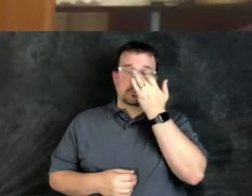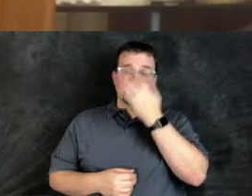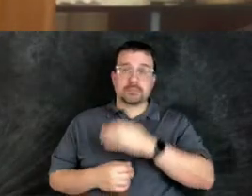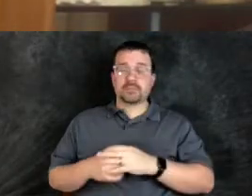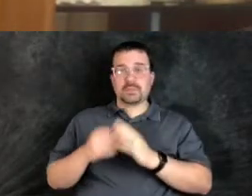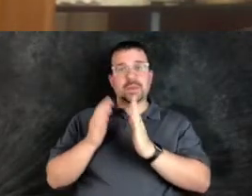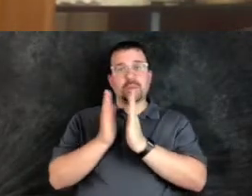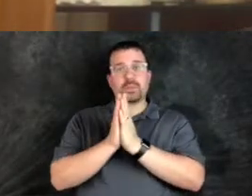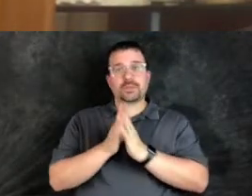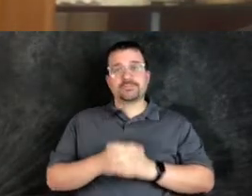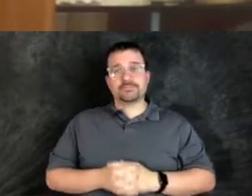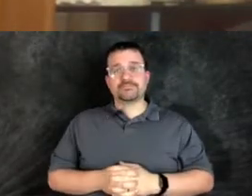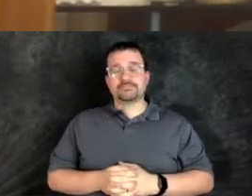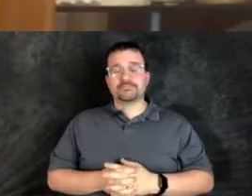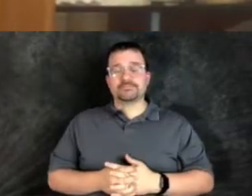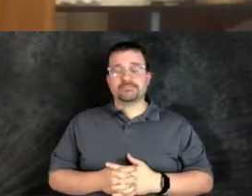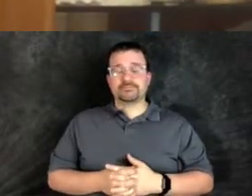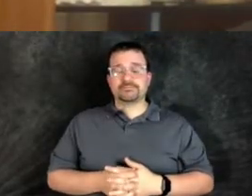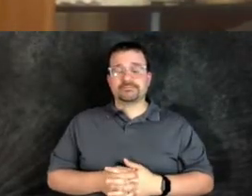Let us pray.